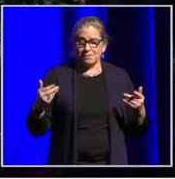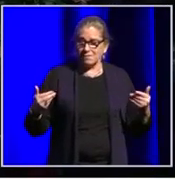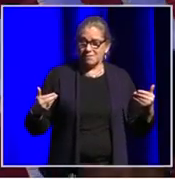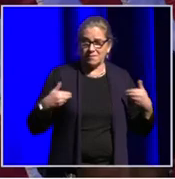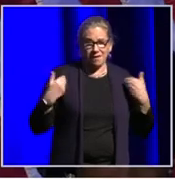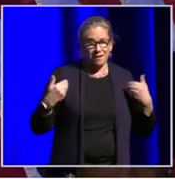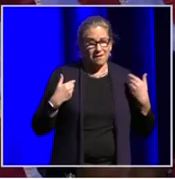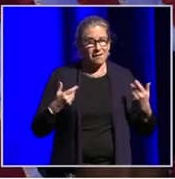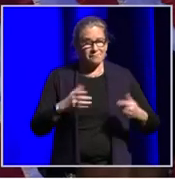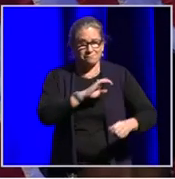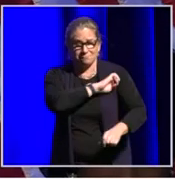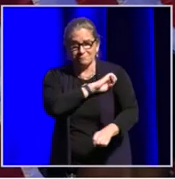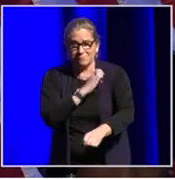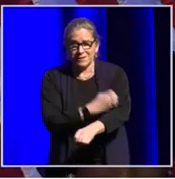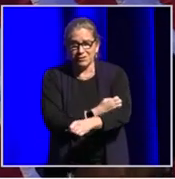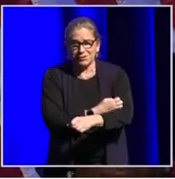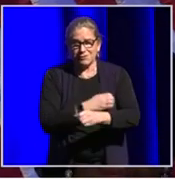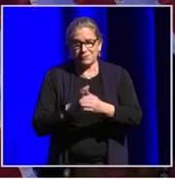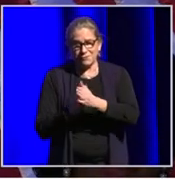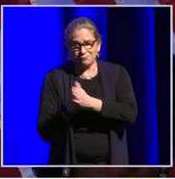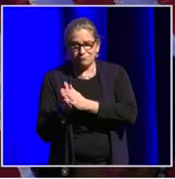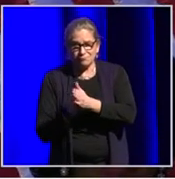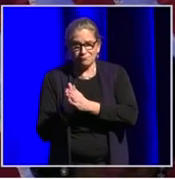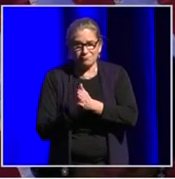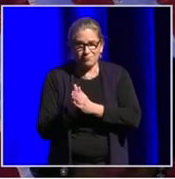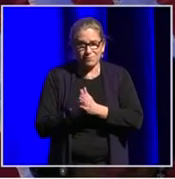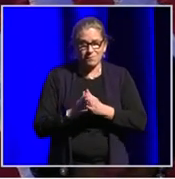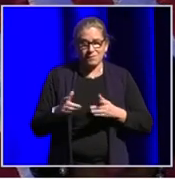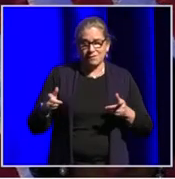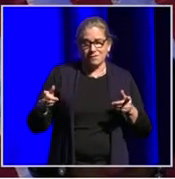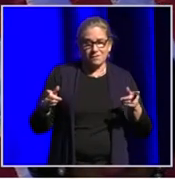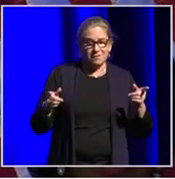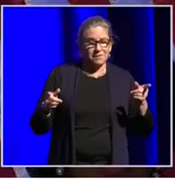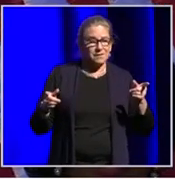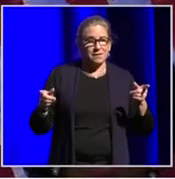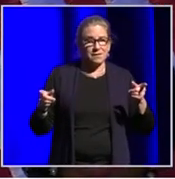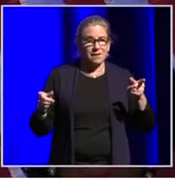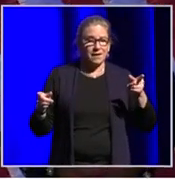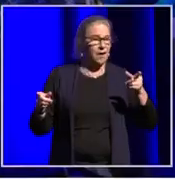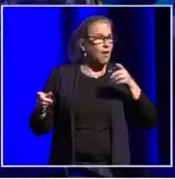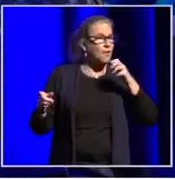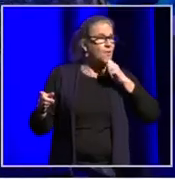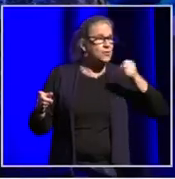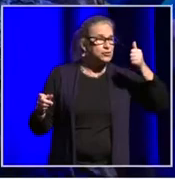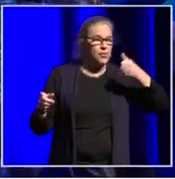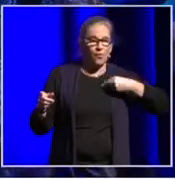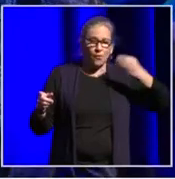an old white grandfather. I'll let you guess which one I am.